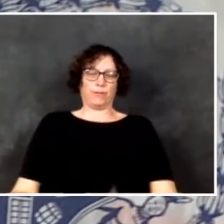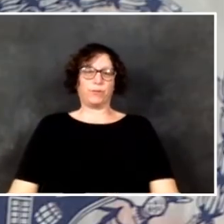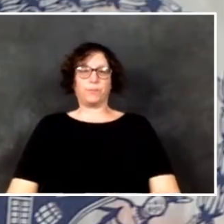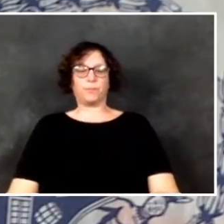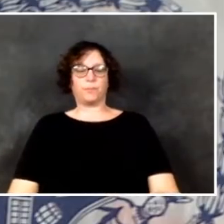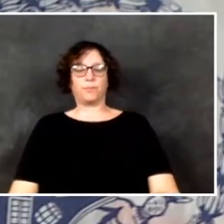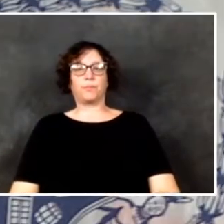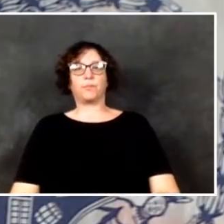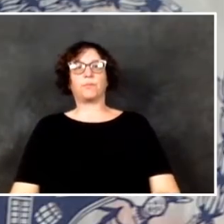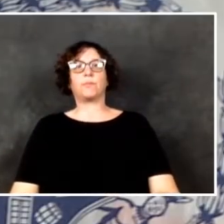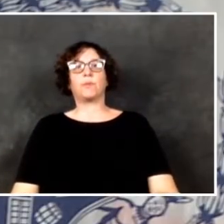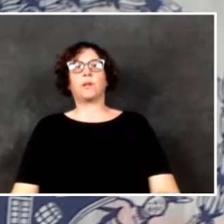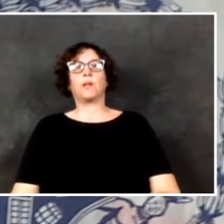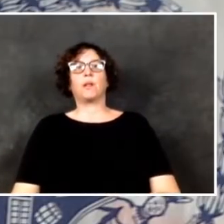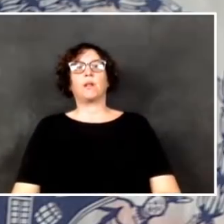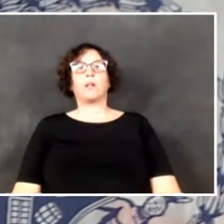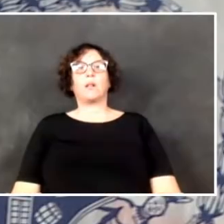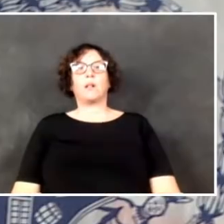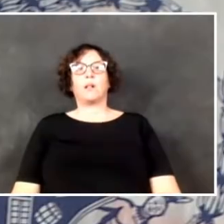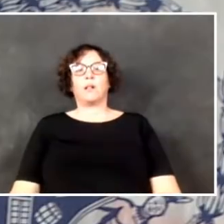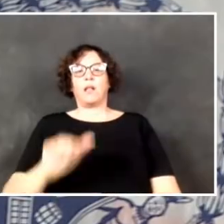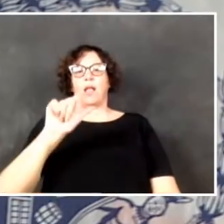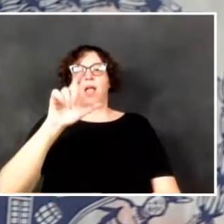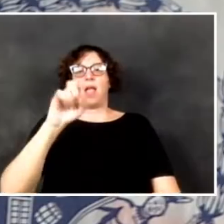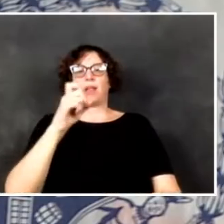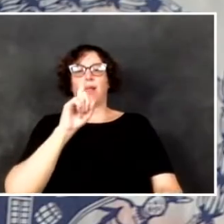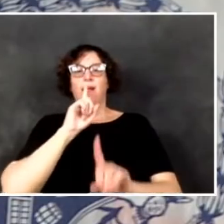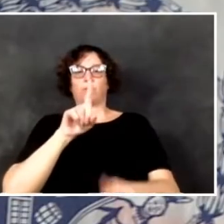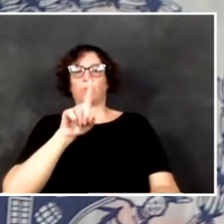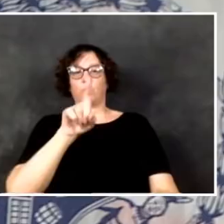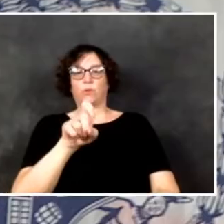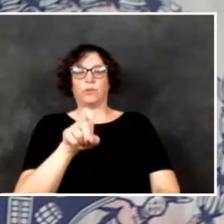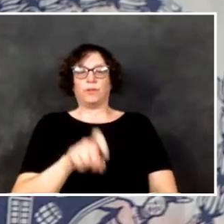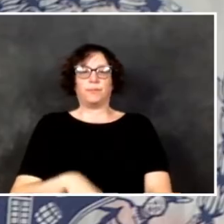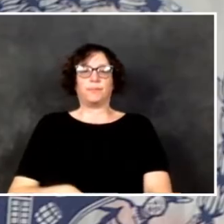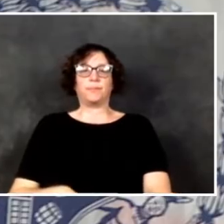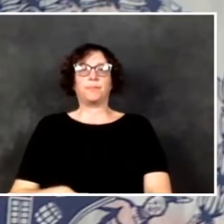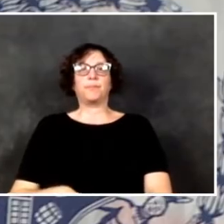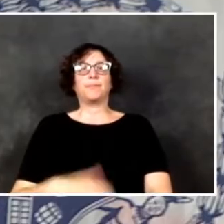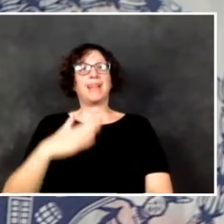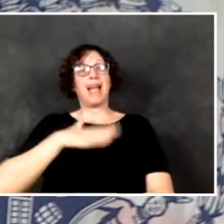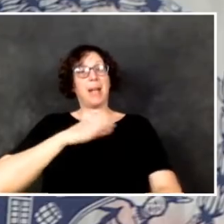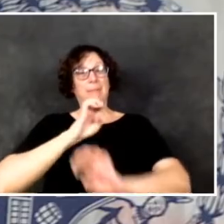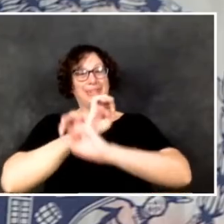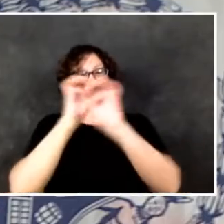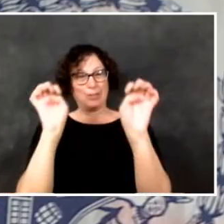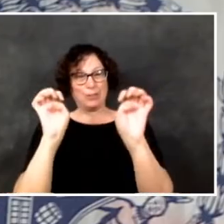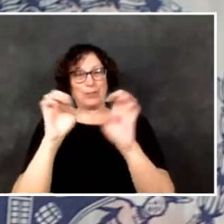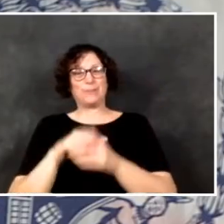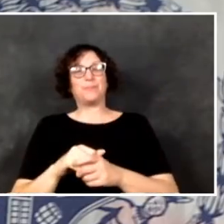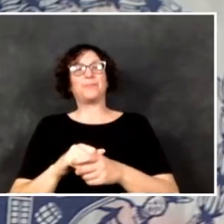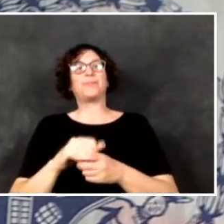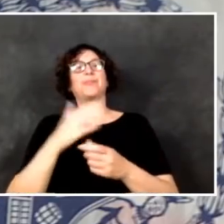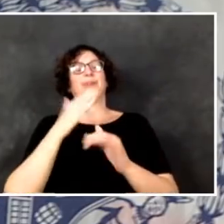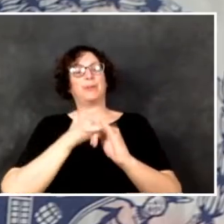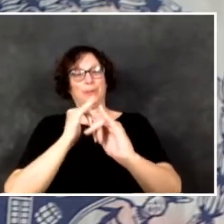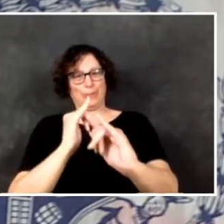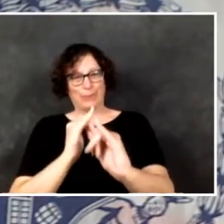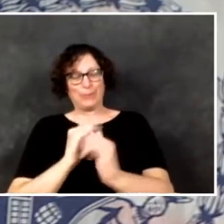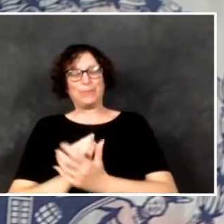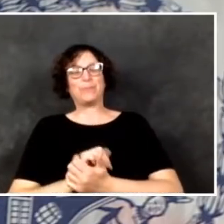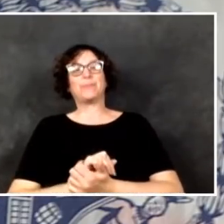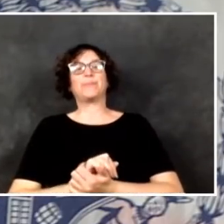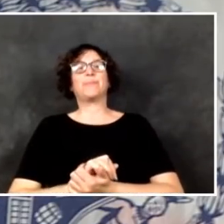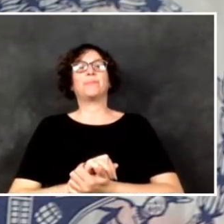Easter. Two quick questions. One, just on the device numbers, just wanted to make sure I understood that correctly. The 175,000 number, is that the number